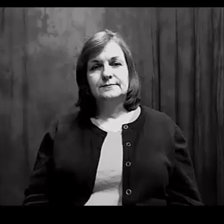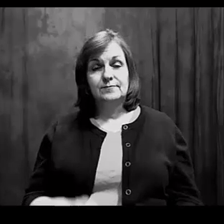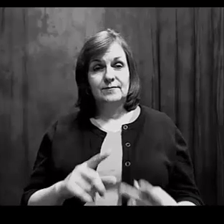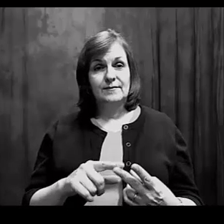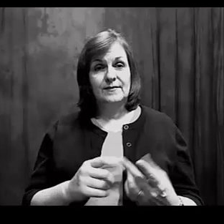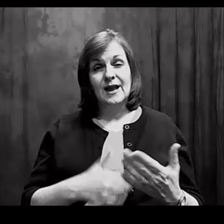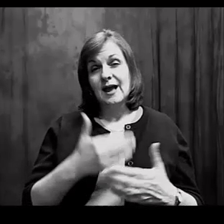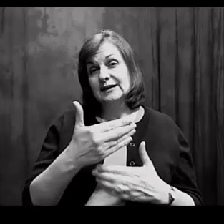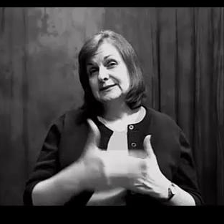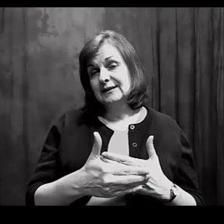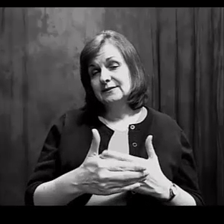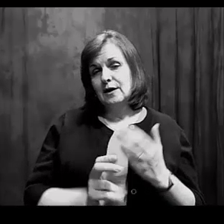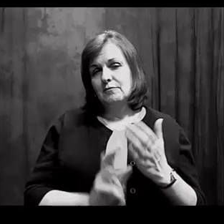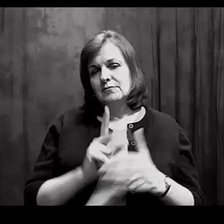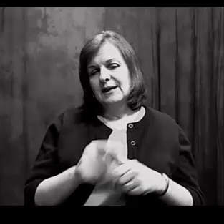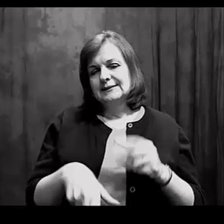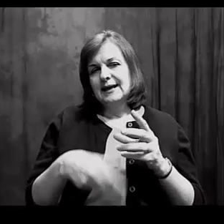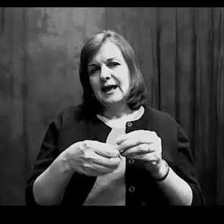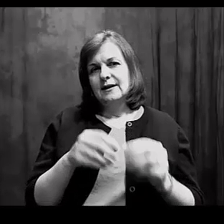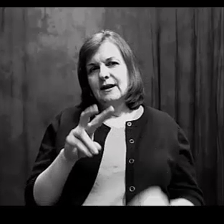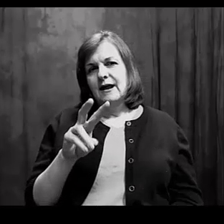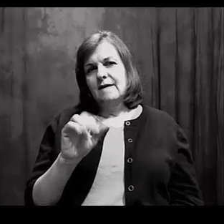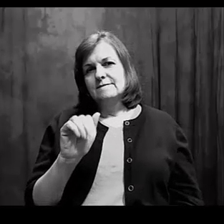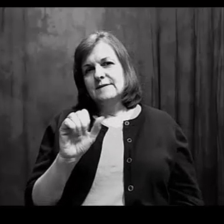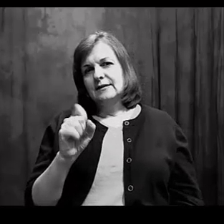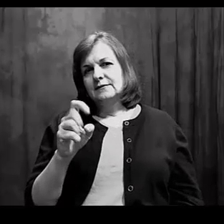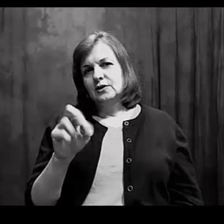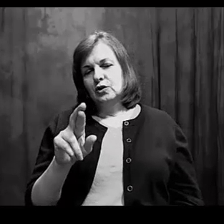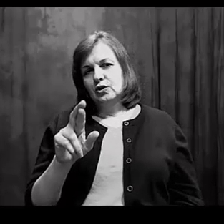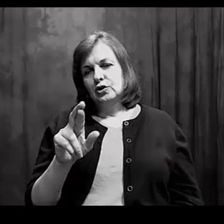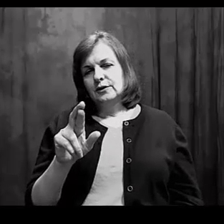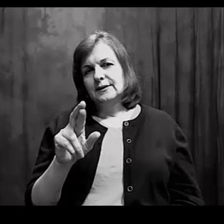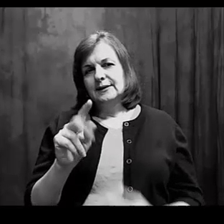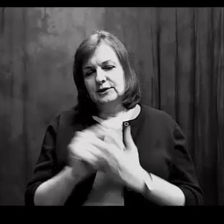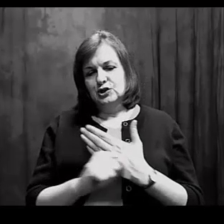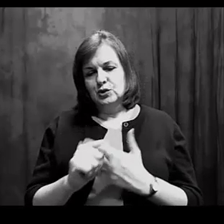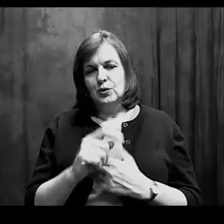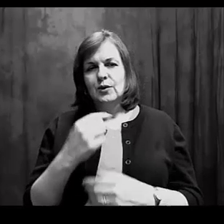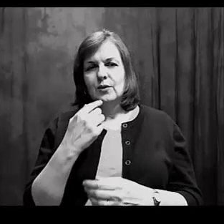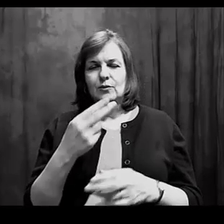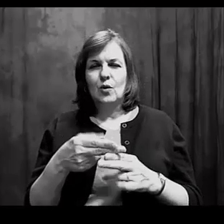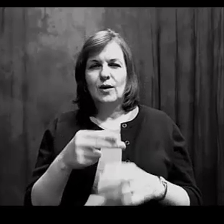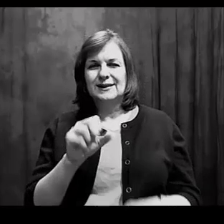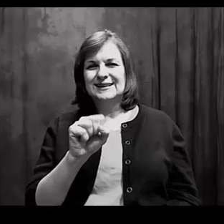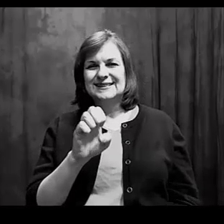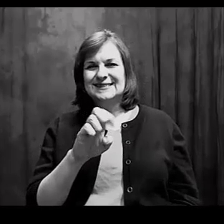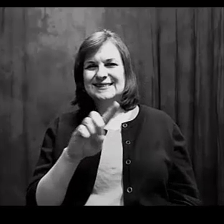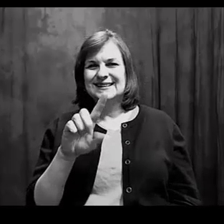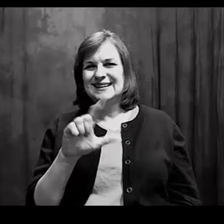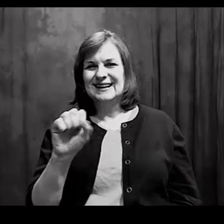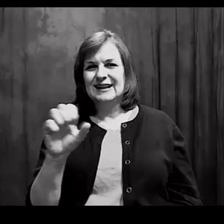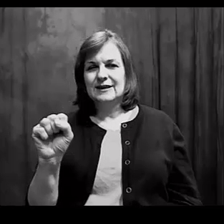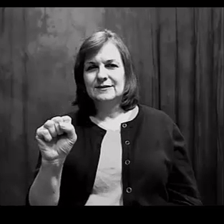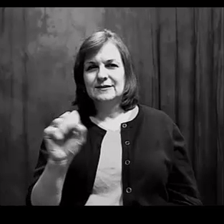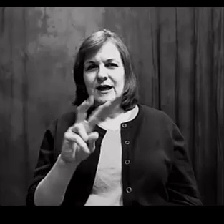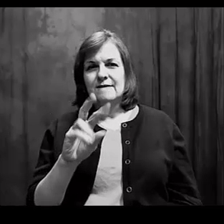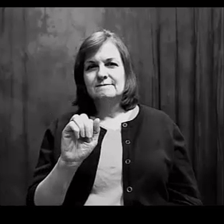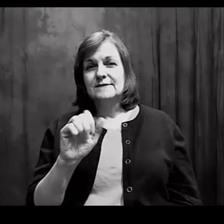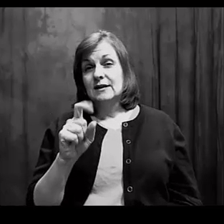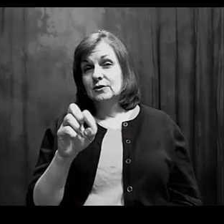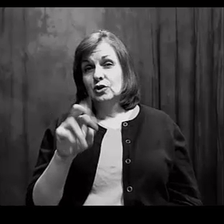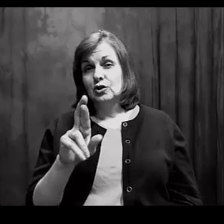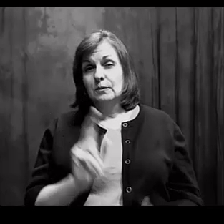wet conditions. We add vascular tissue next. So we go into what we call